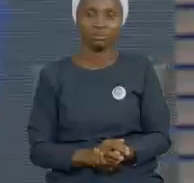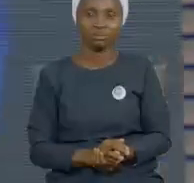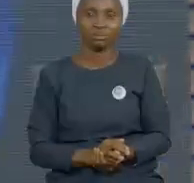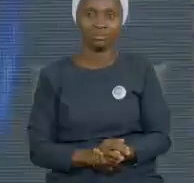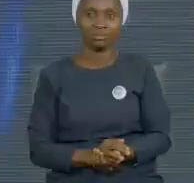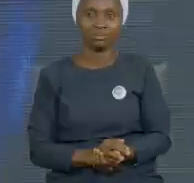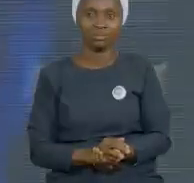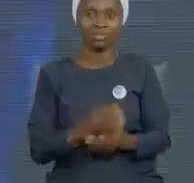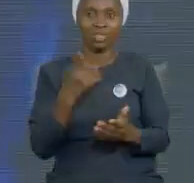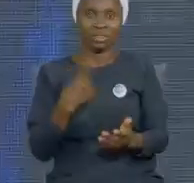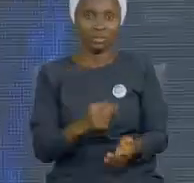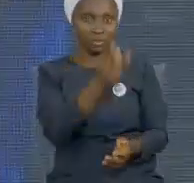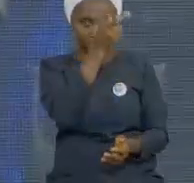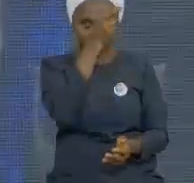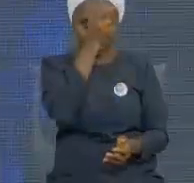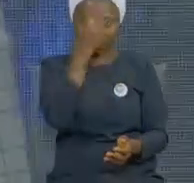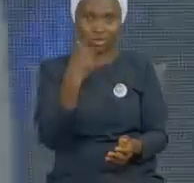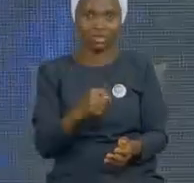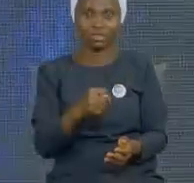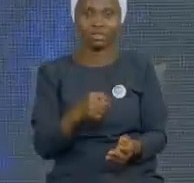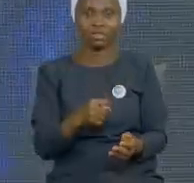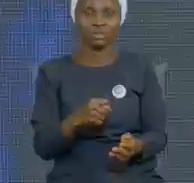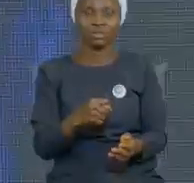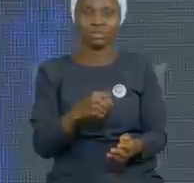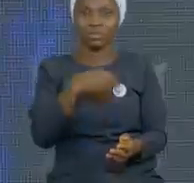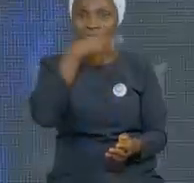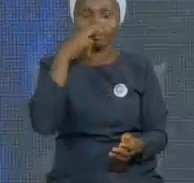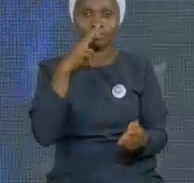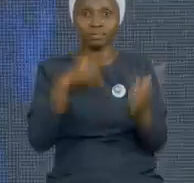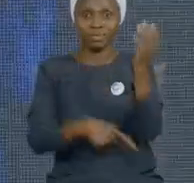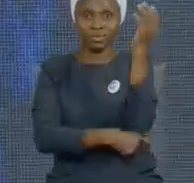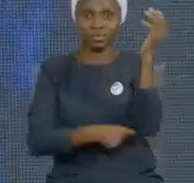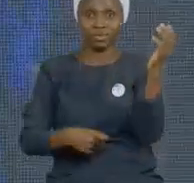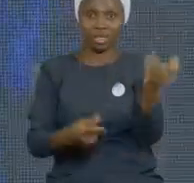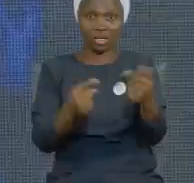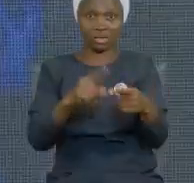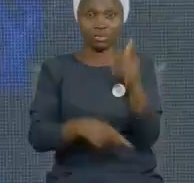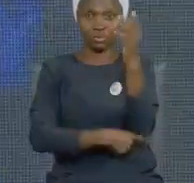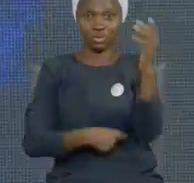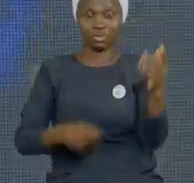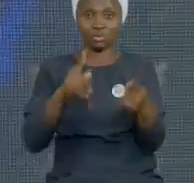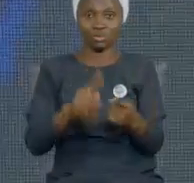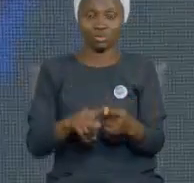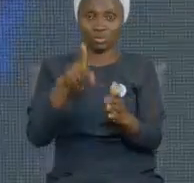The devil, the thief, came to steal and to kill and to destroy.